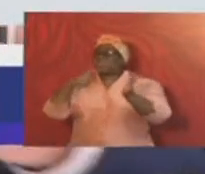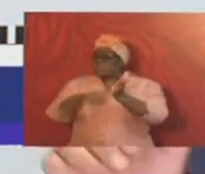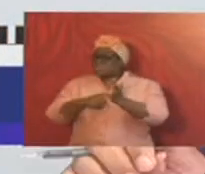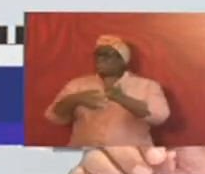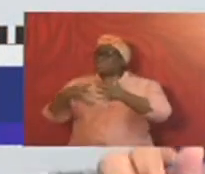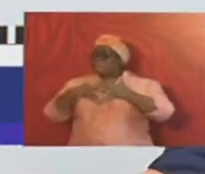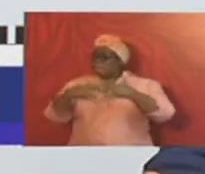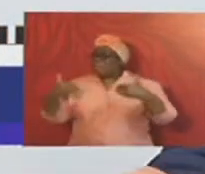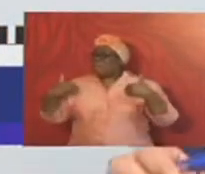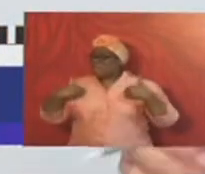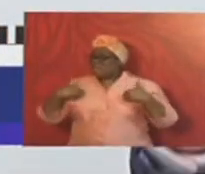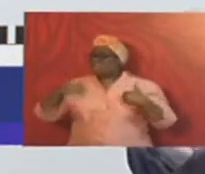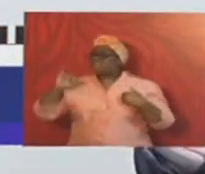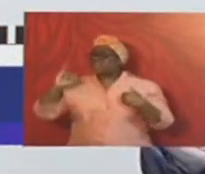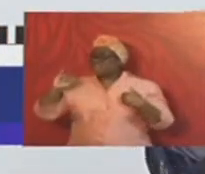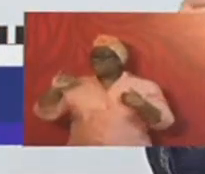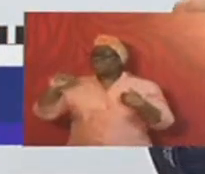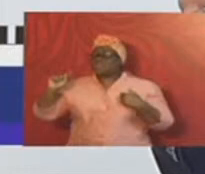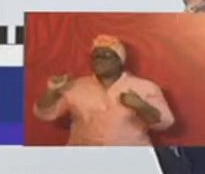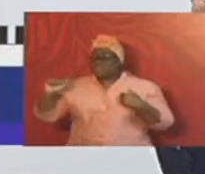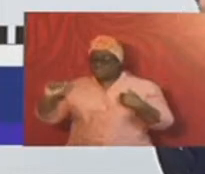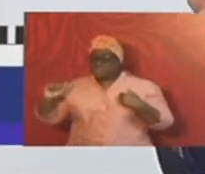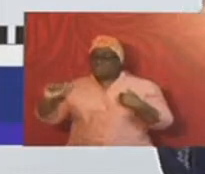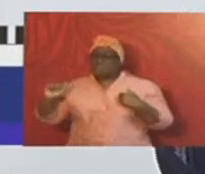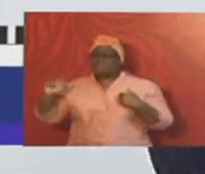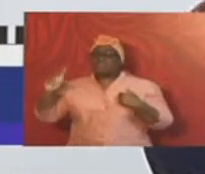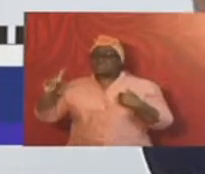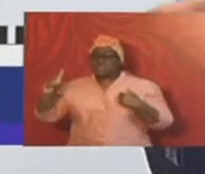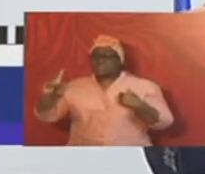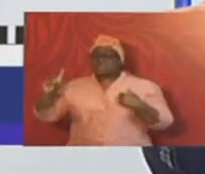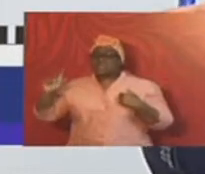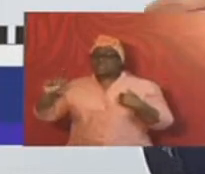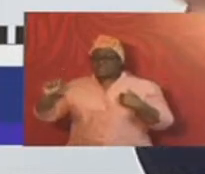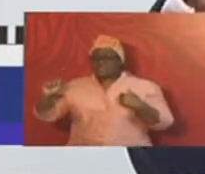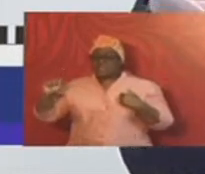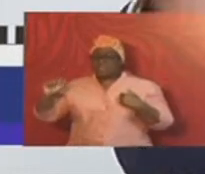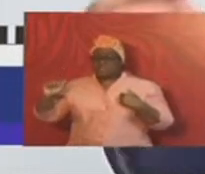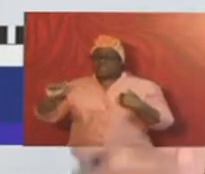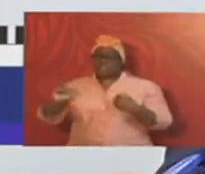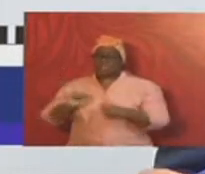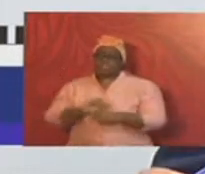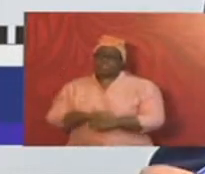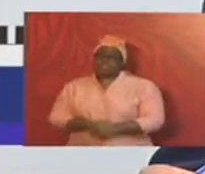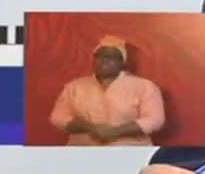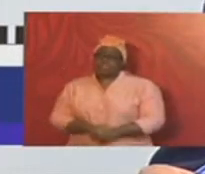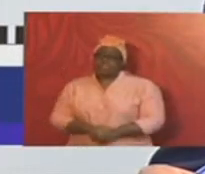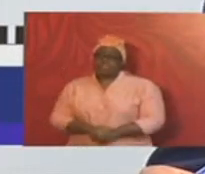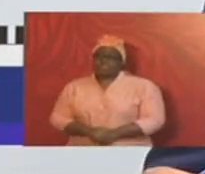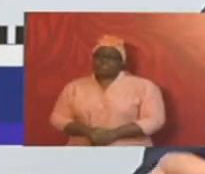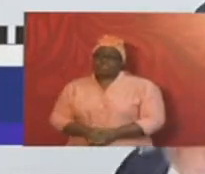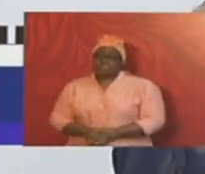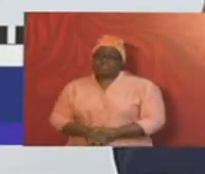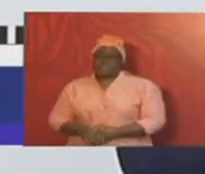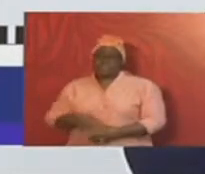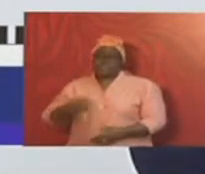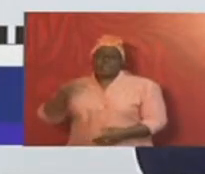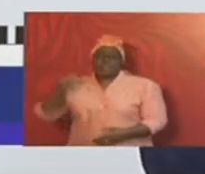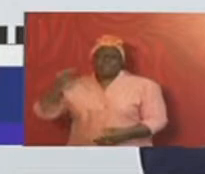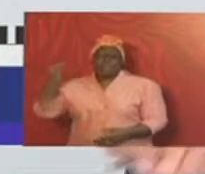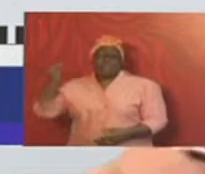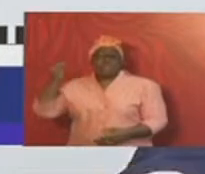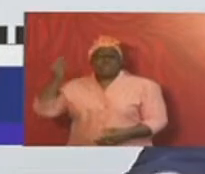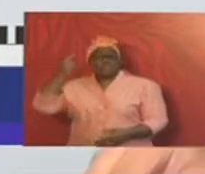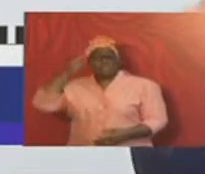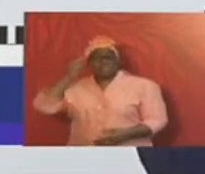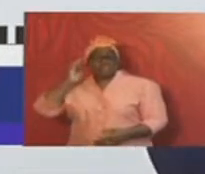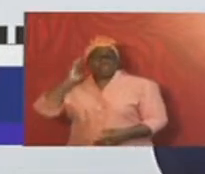immunity. And they are poised to grant, I believe, on Monday, full authorization. So the 2